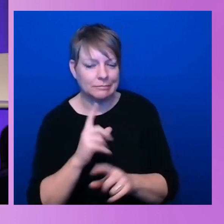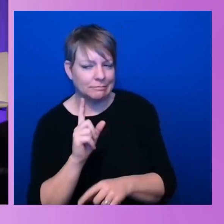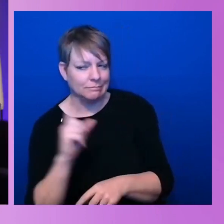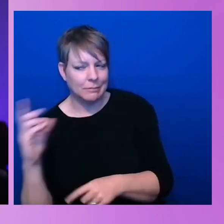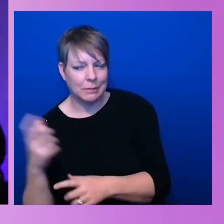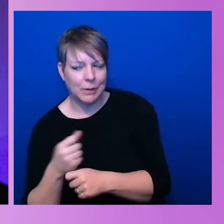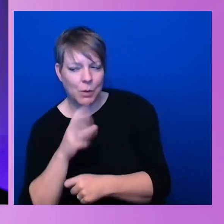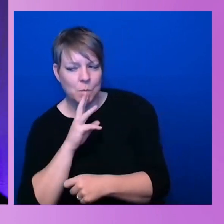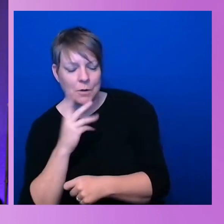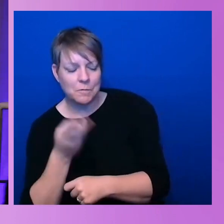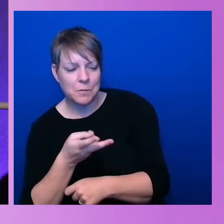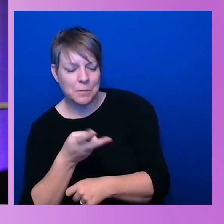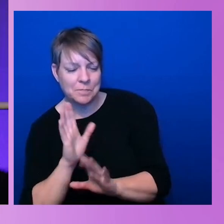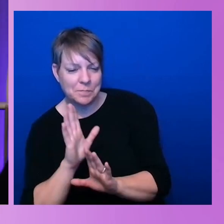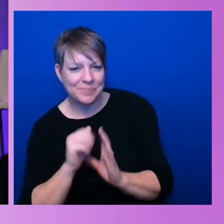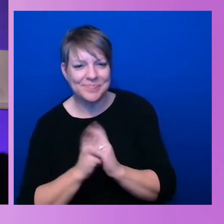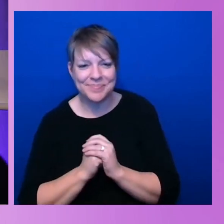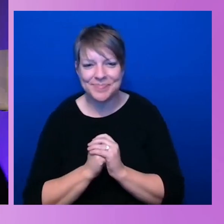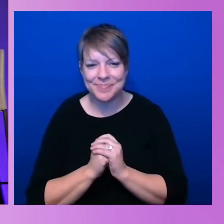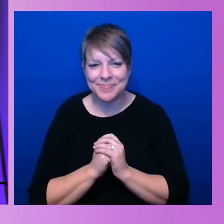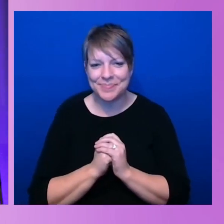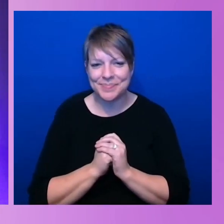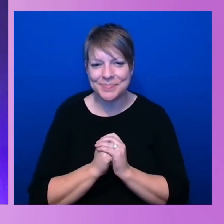Perfect. You in